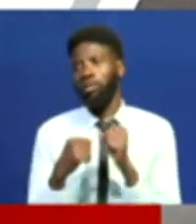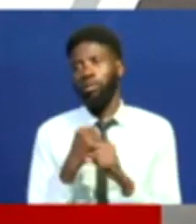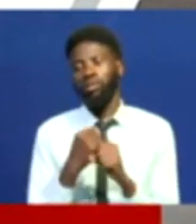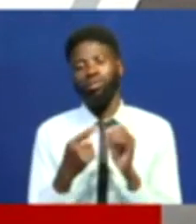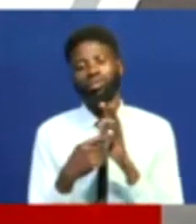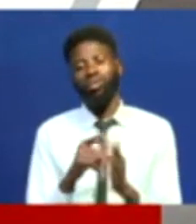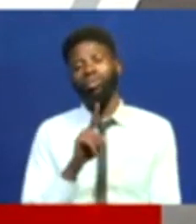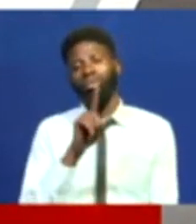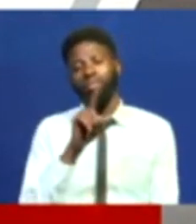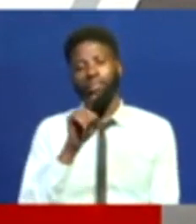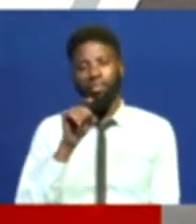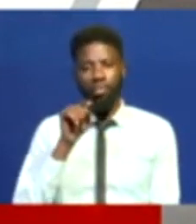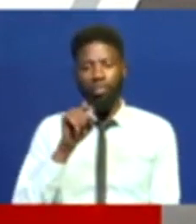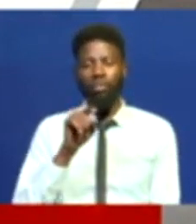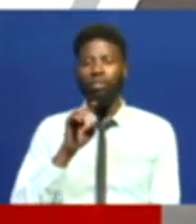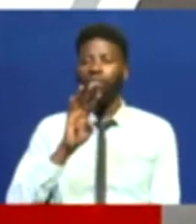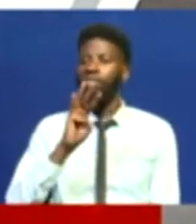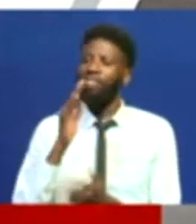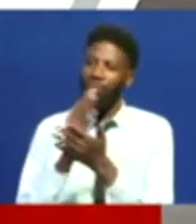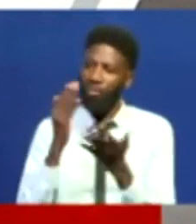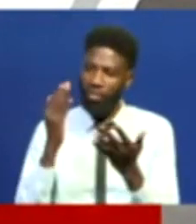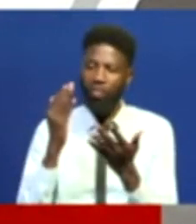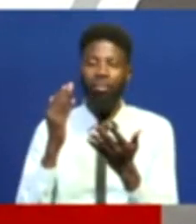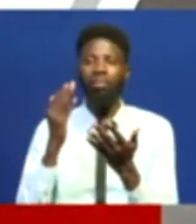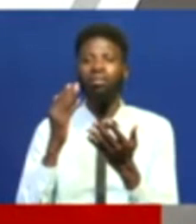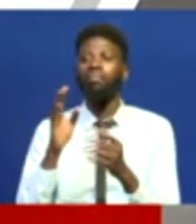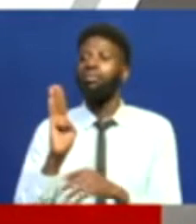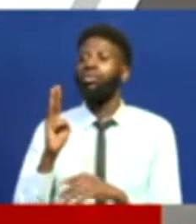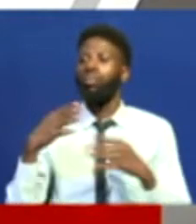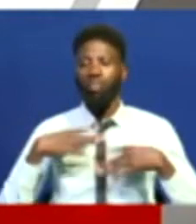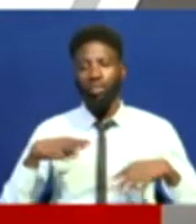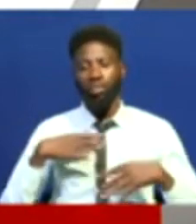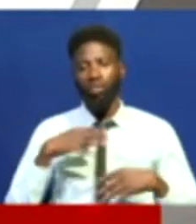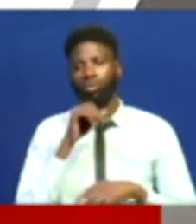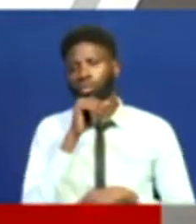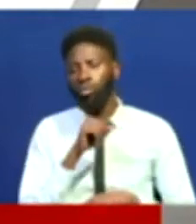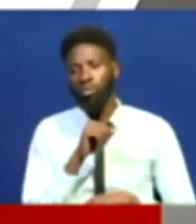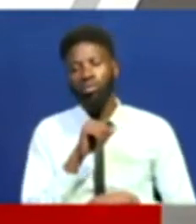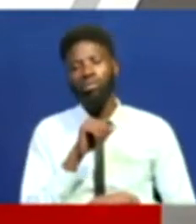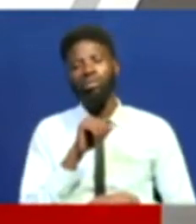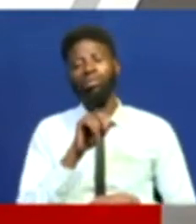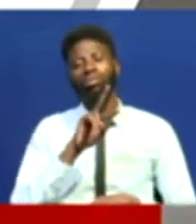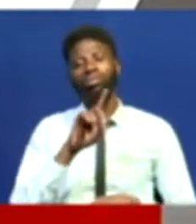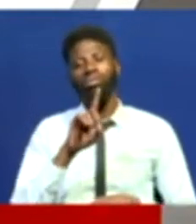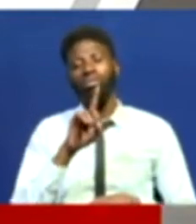1.4 plus billion people. Mm-hmm. And these are people below just about 21 years and below.